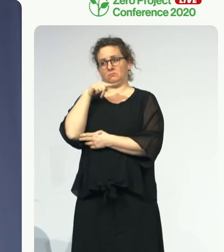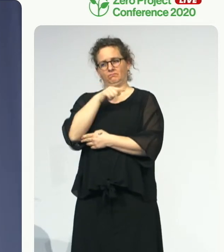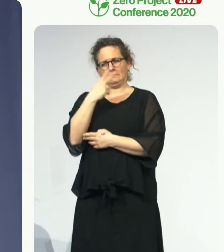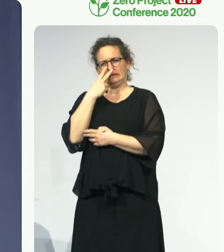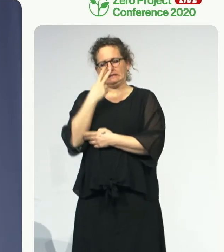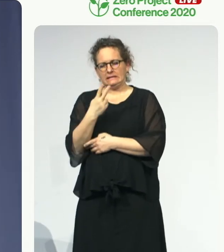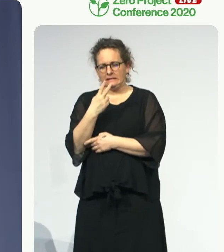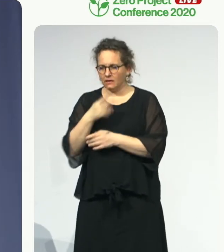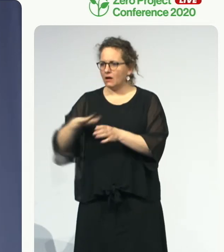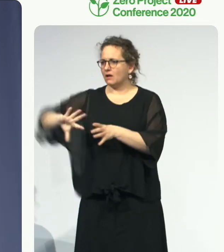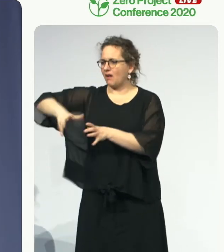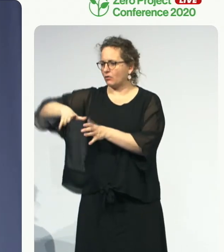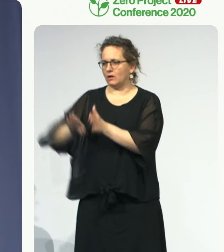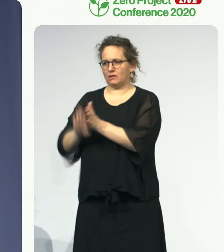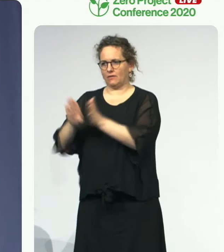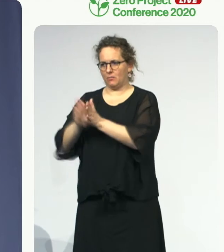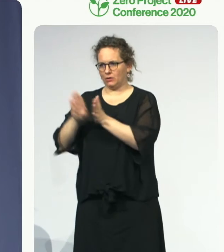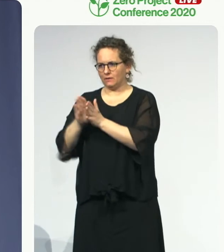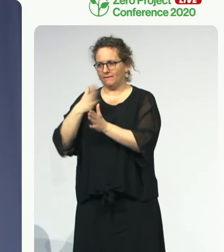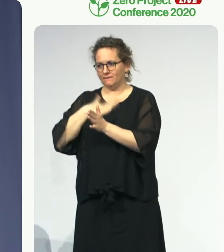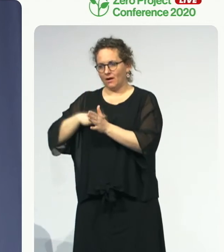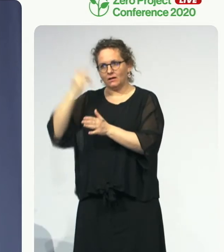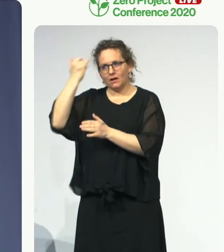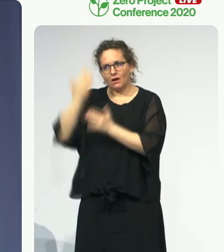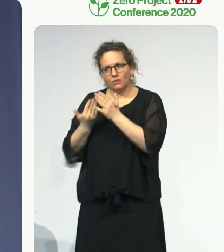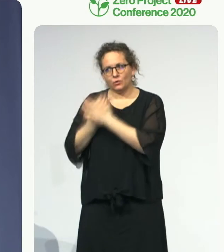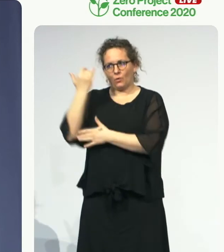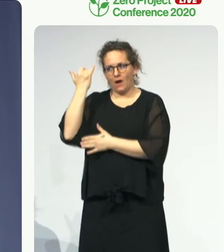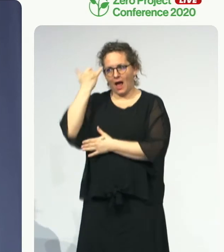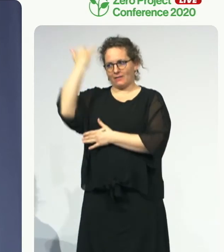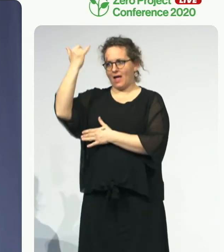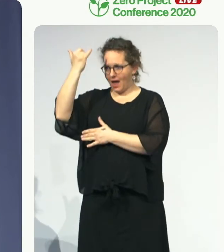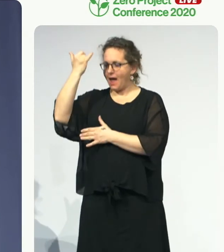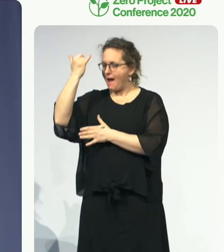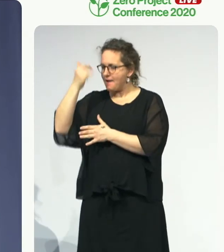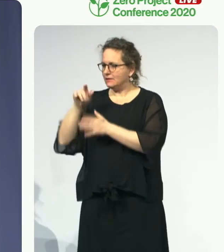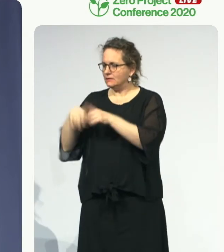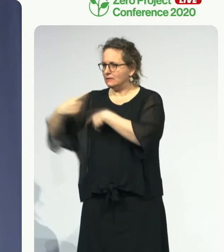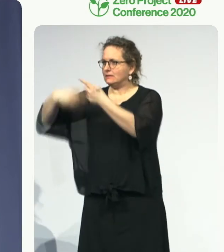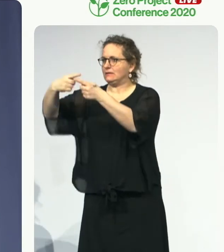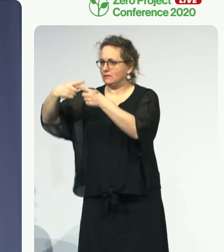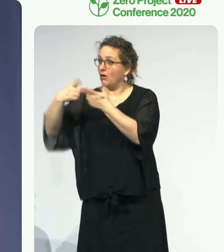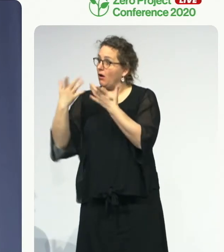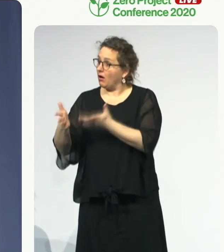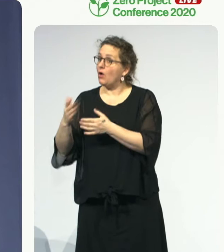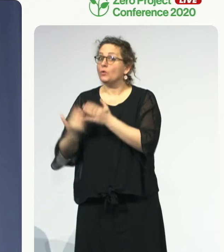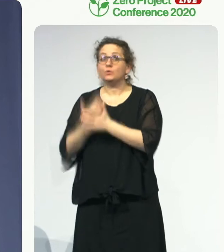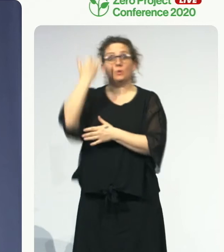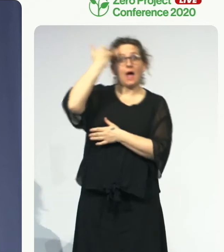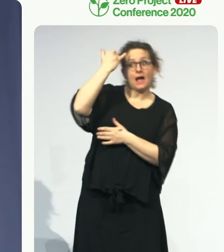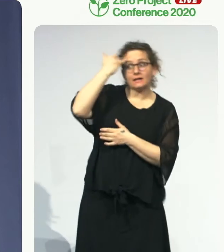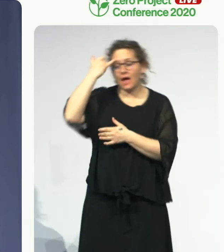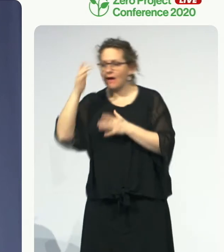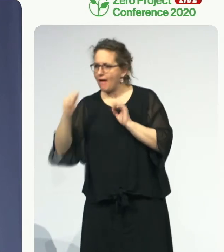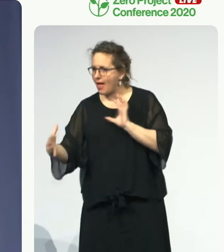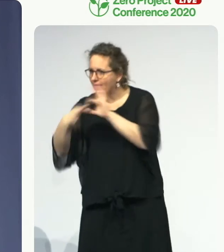many innovations, many models that we can learn from and use the world over. there are also many